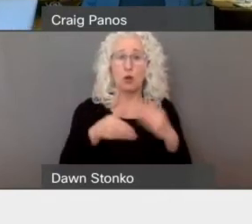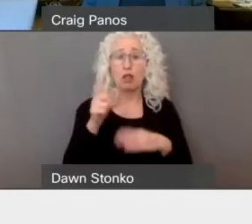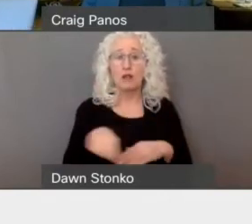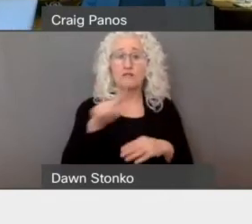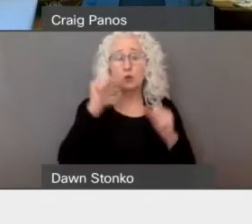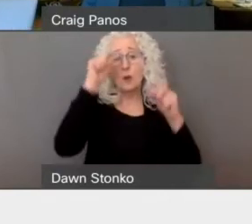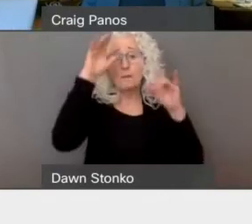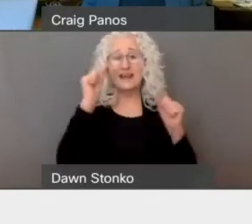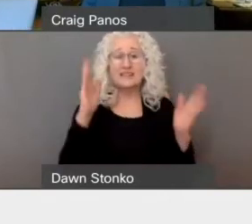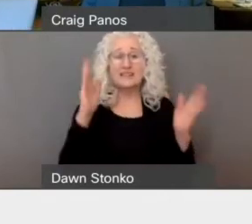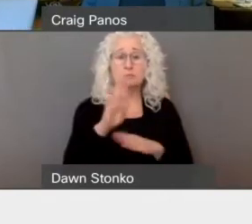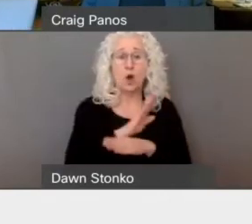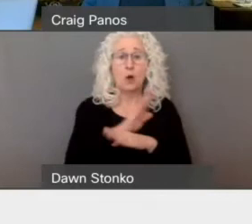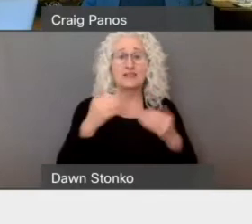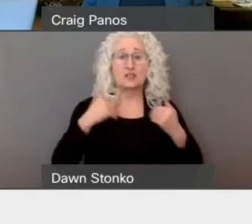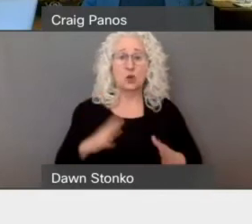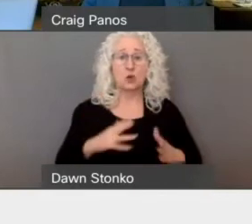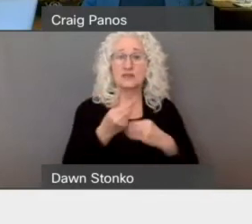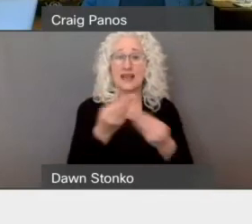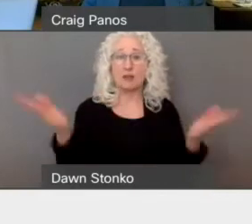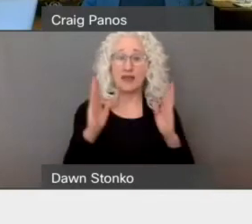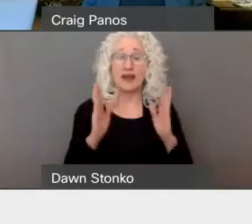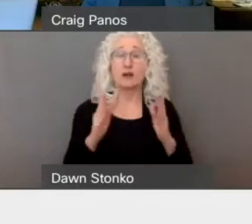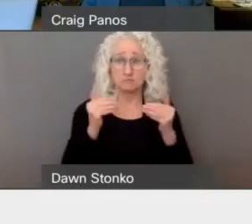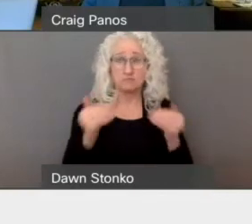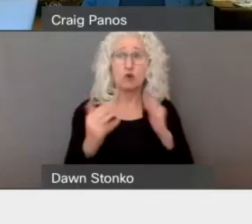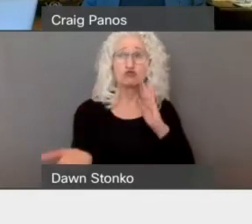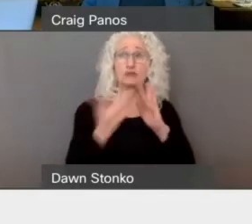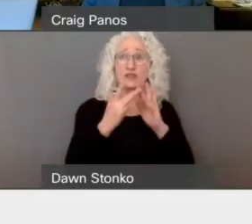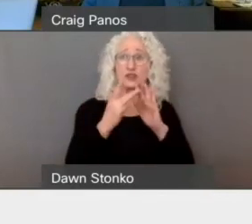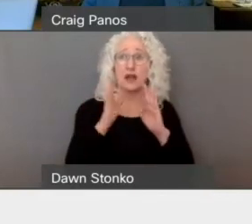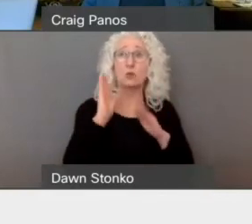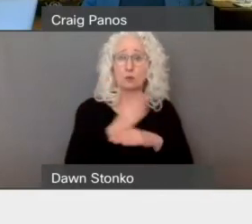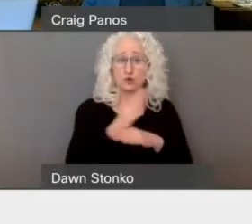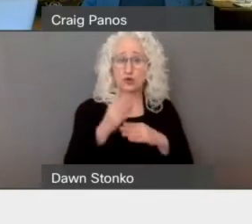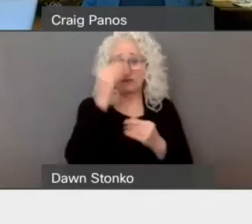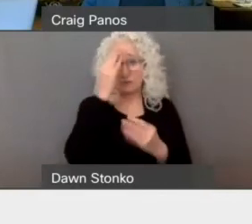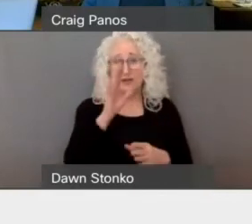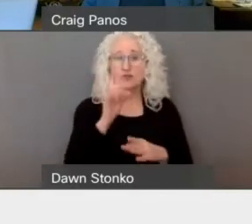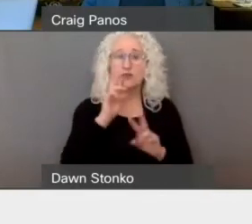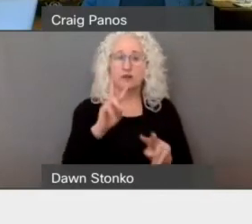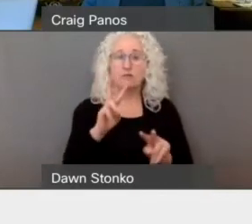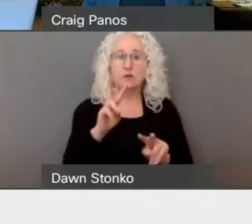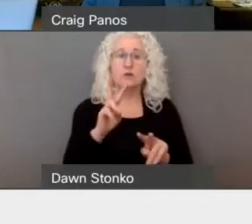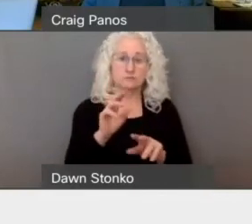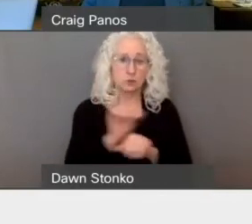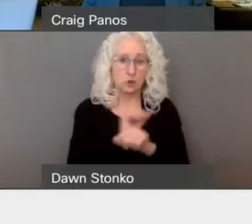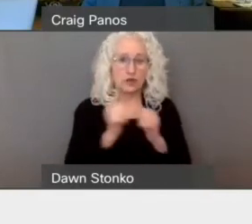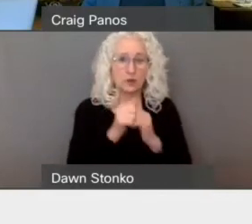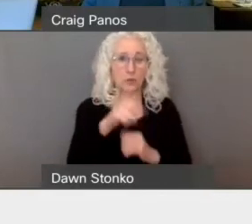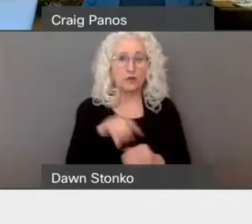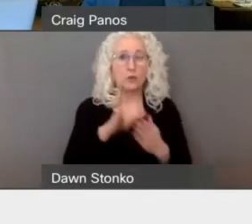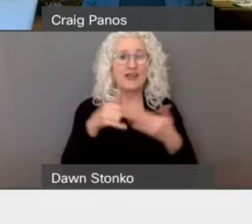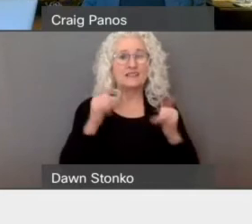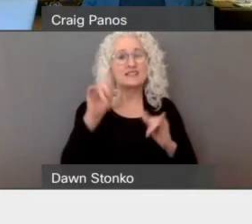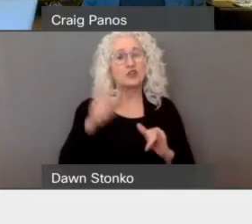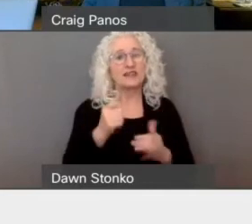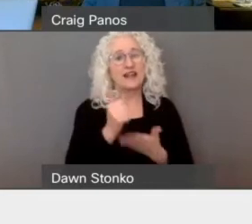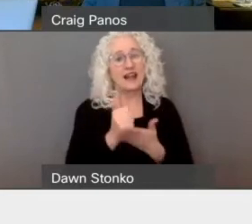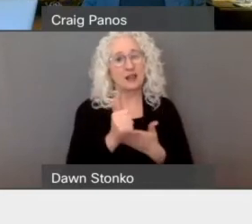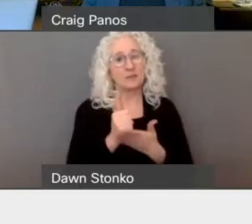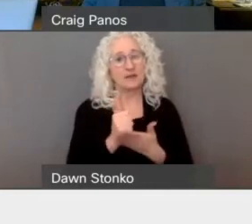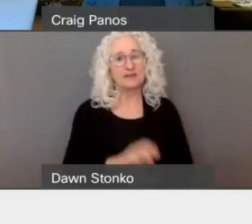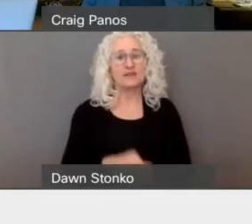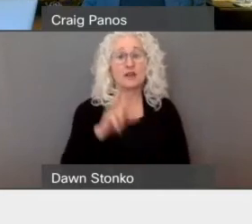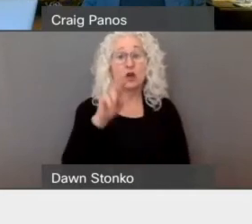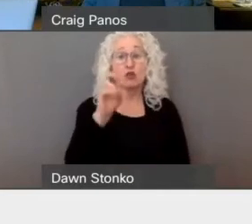please don't hesitate to reach out. We're going to share information, and looking forward to working with those of you that still need help. Rosa, I'll pass it over to